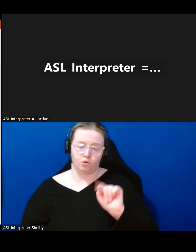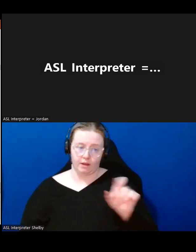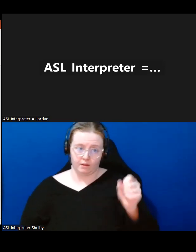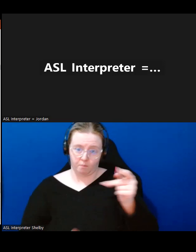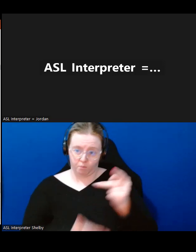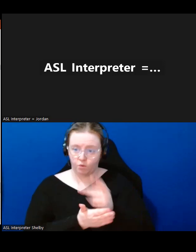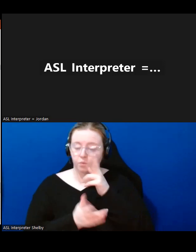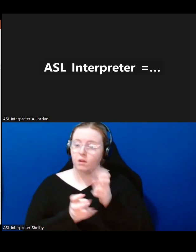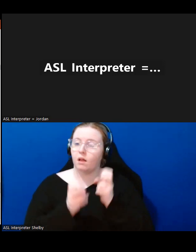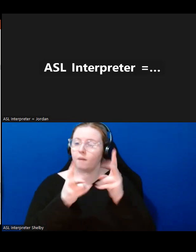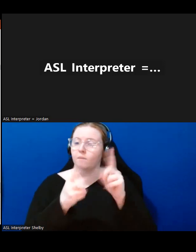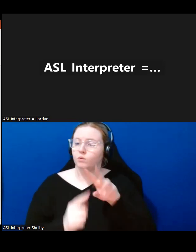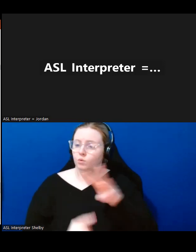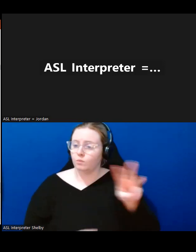websites?